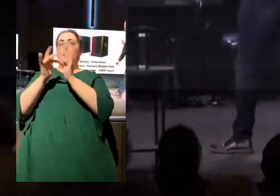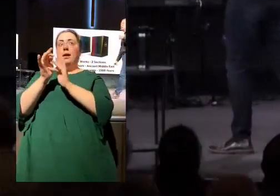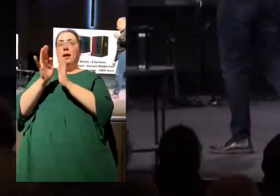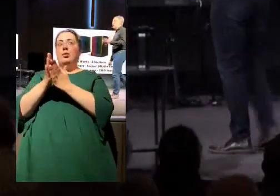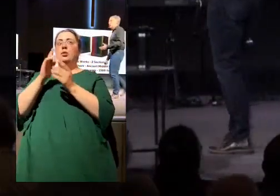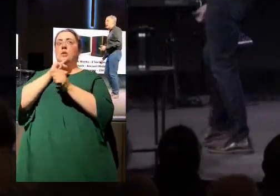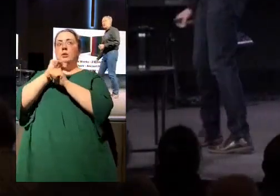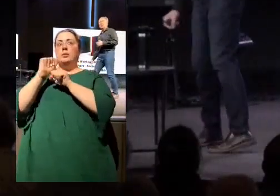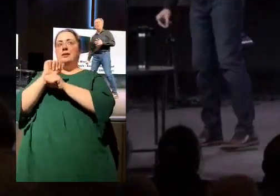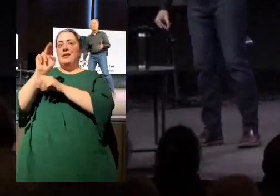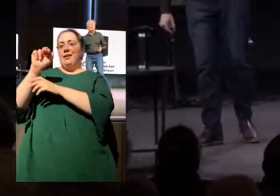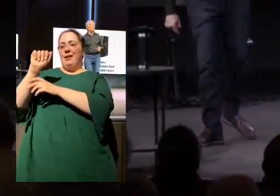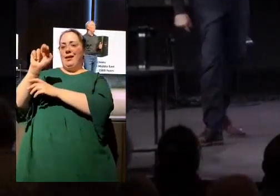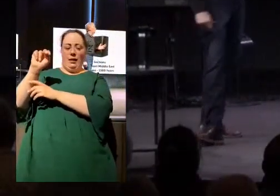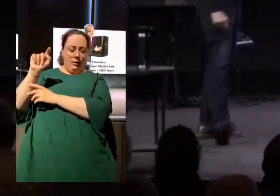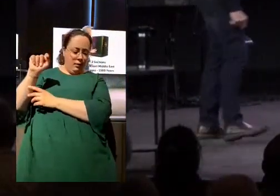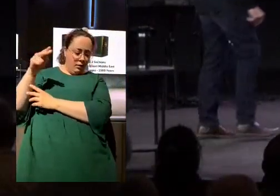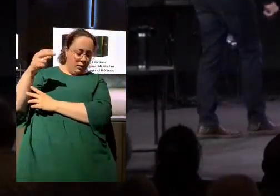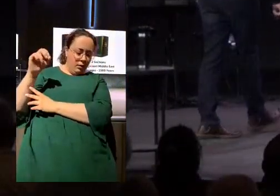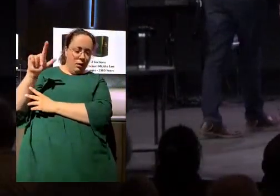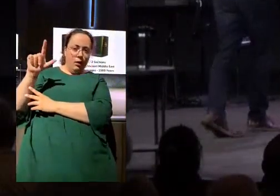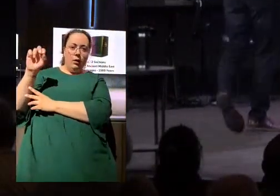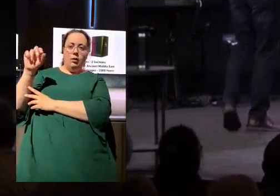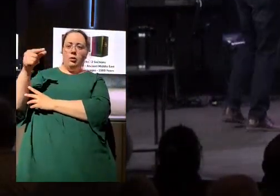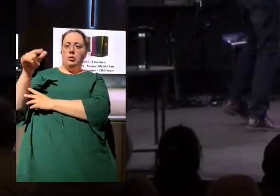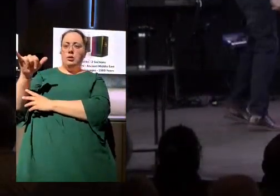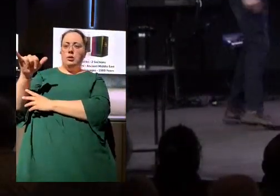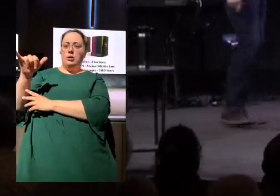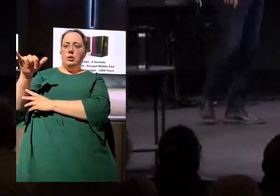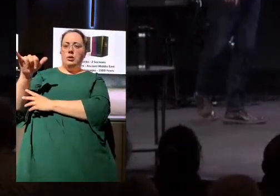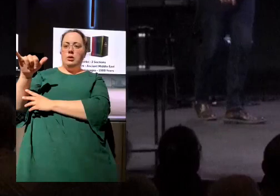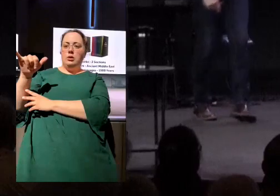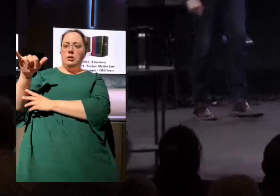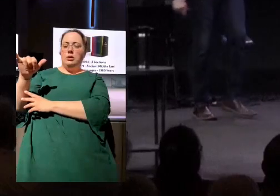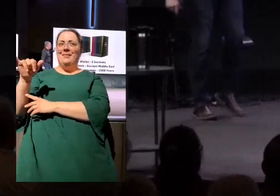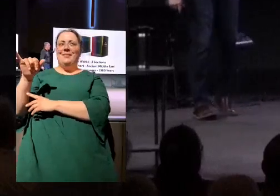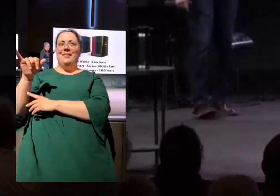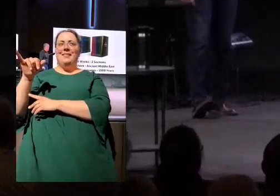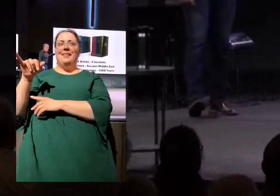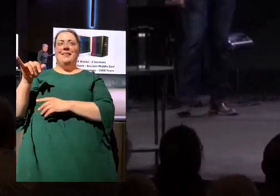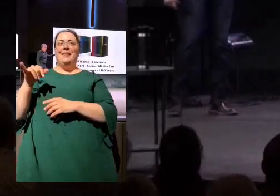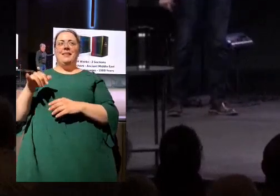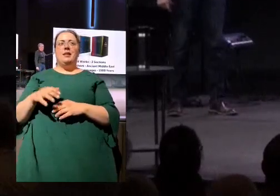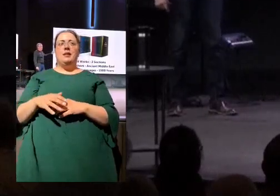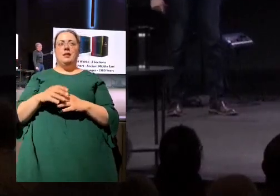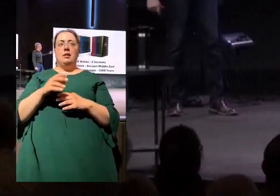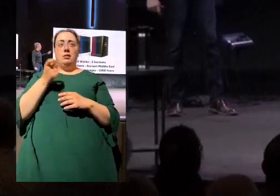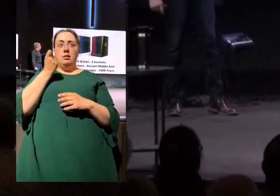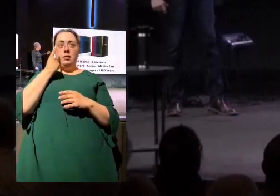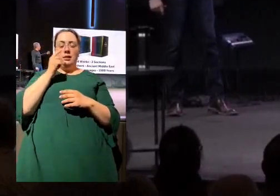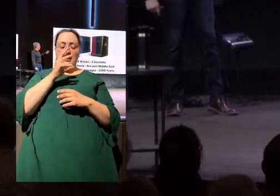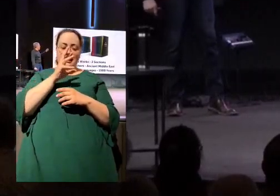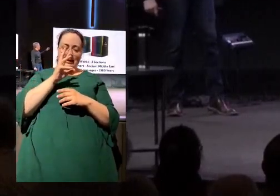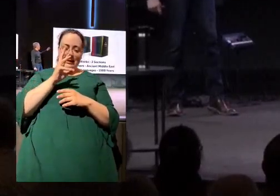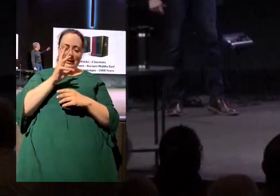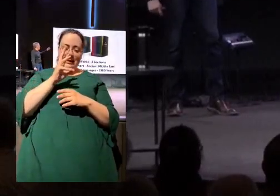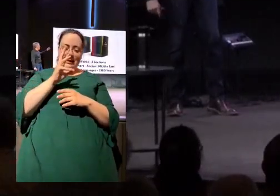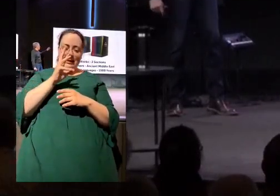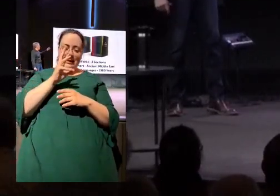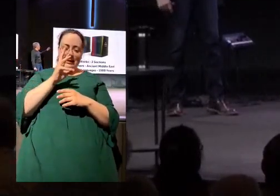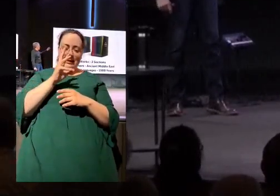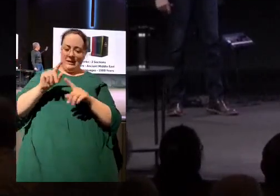It's a collection of works. It's more like this, where 66 different works divided